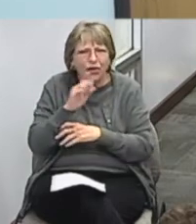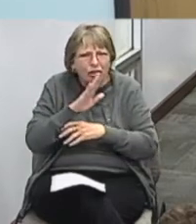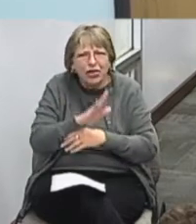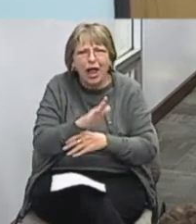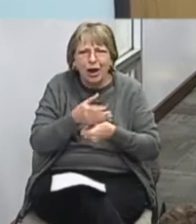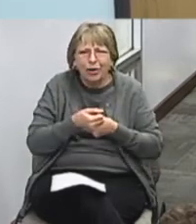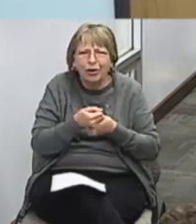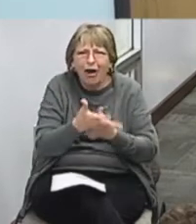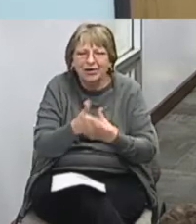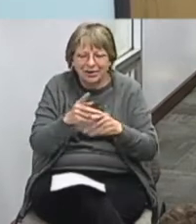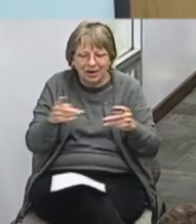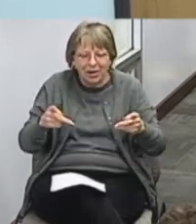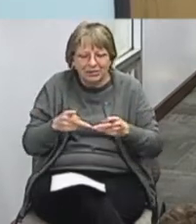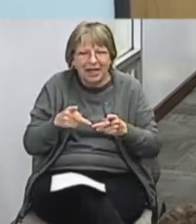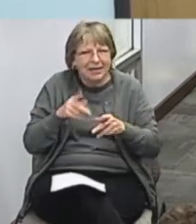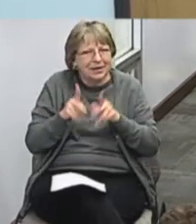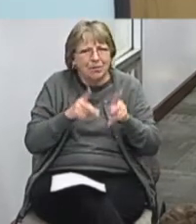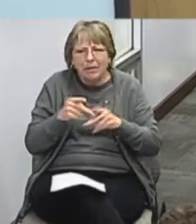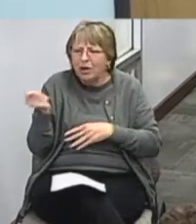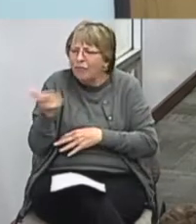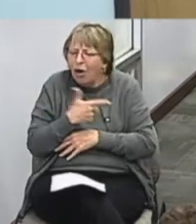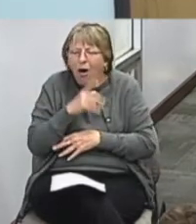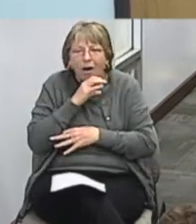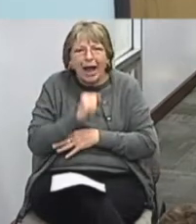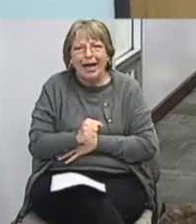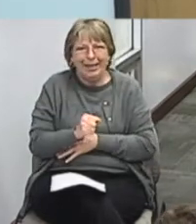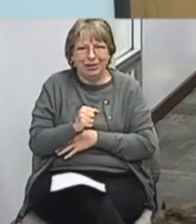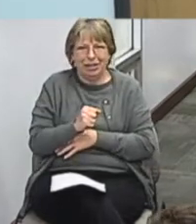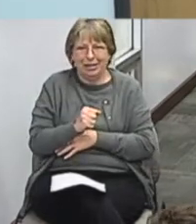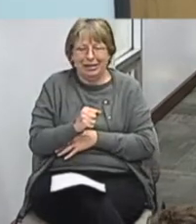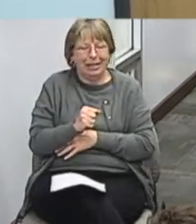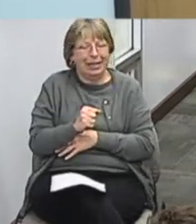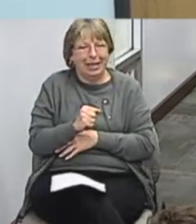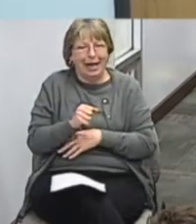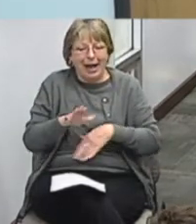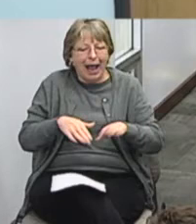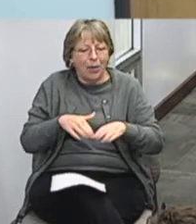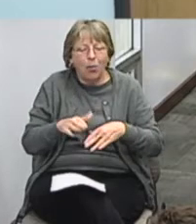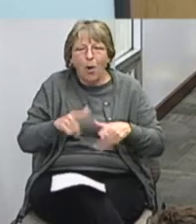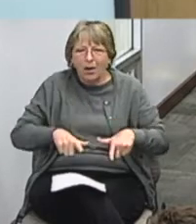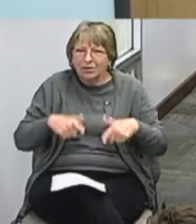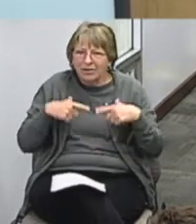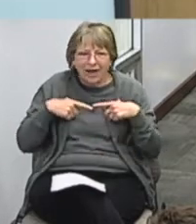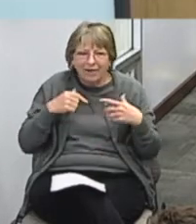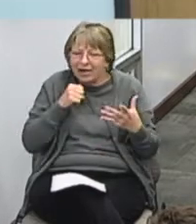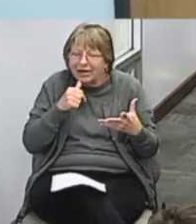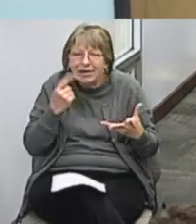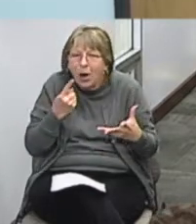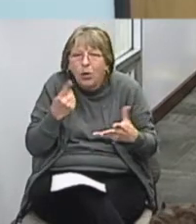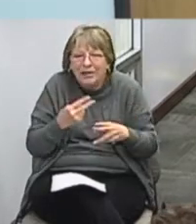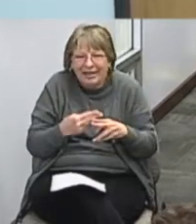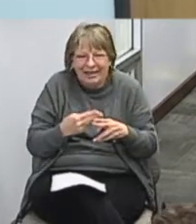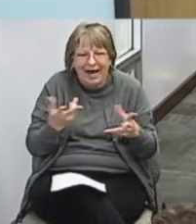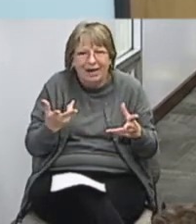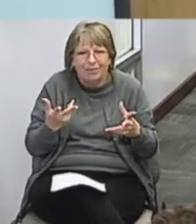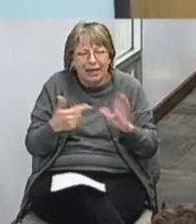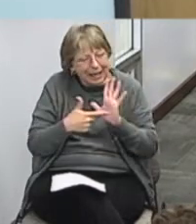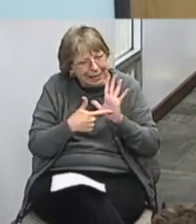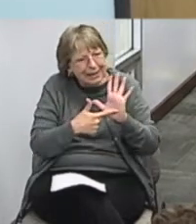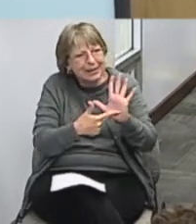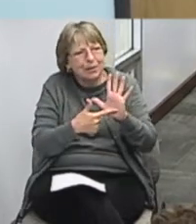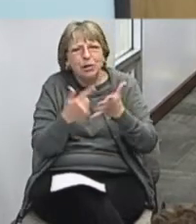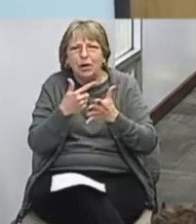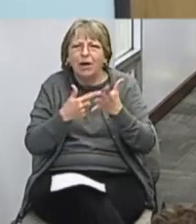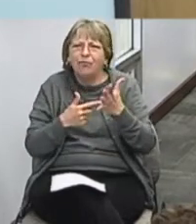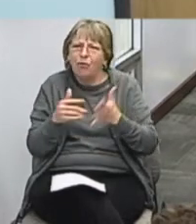bring people of all ages and walks of life together. It's not just a name, it has a meaning, and it is a symbol of what